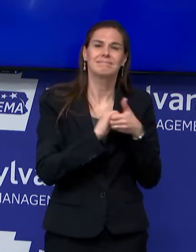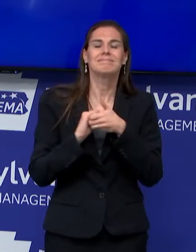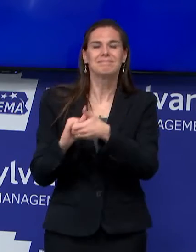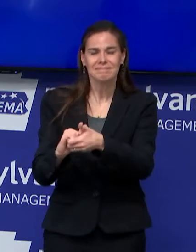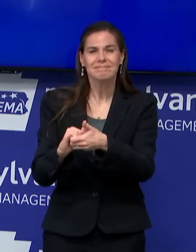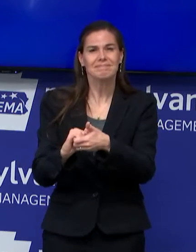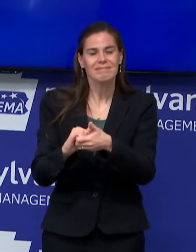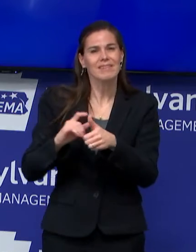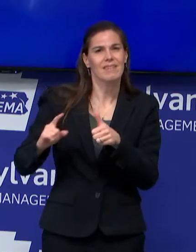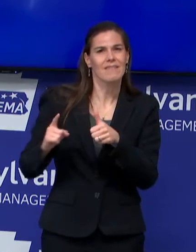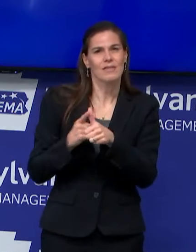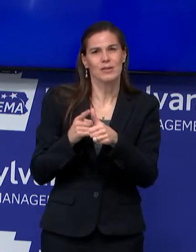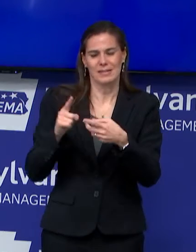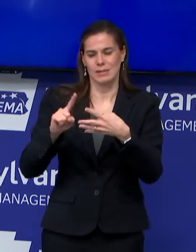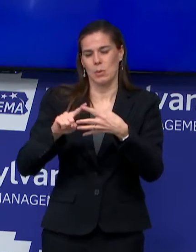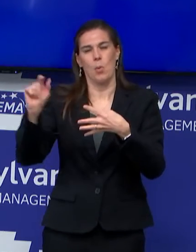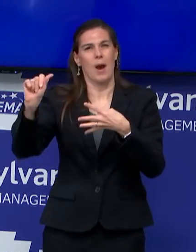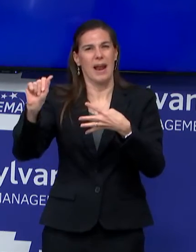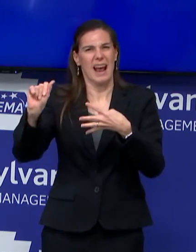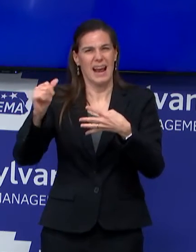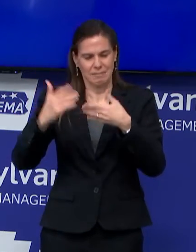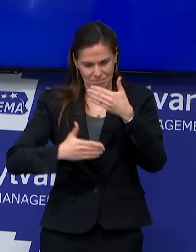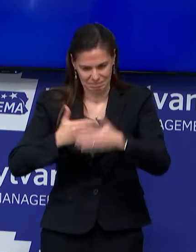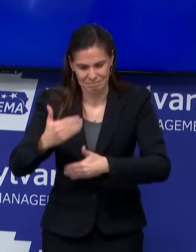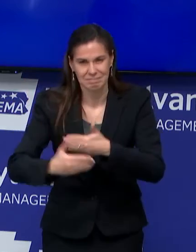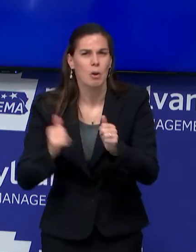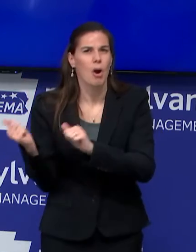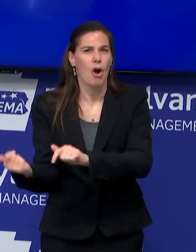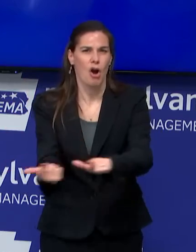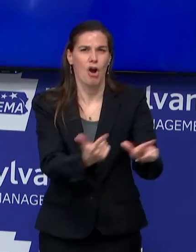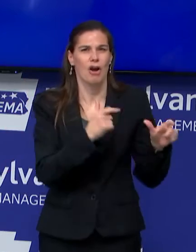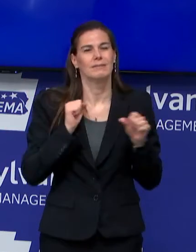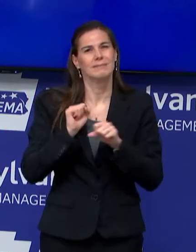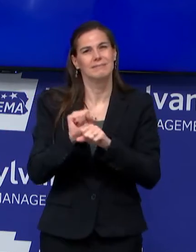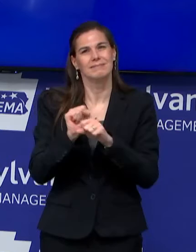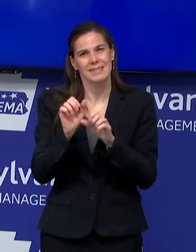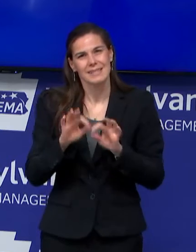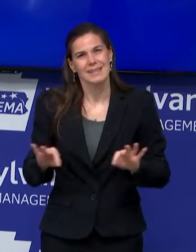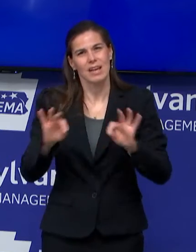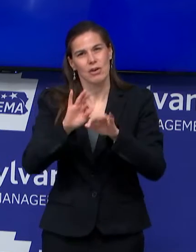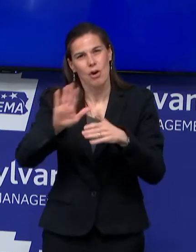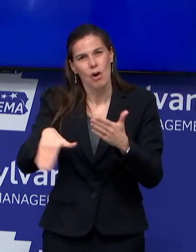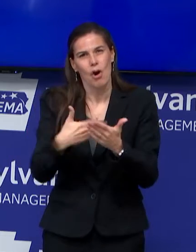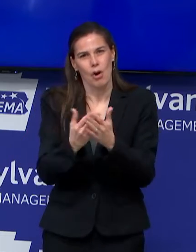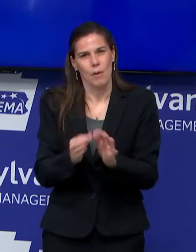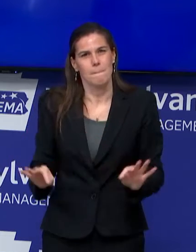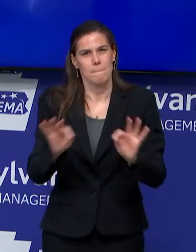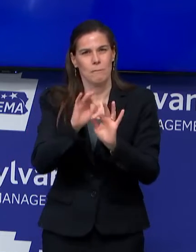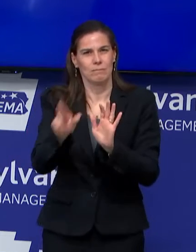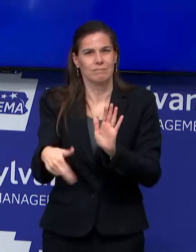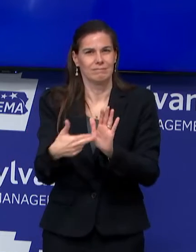through our first phase of 1A. And so, again, I think we're all an important part of that work.